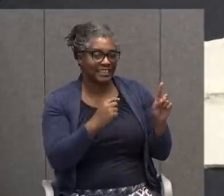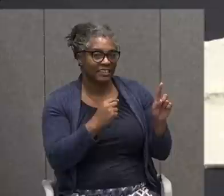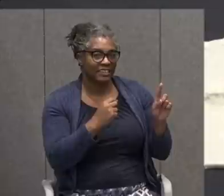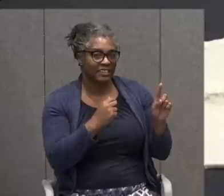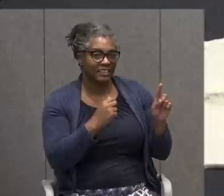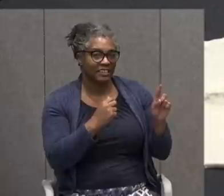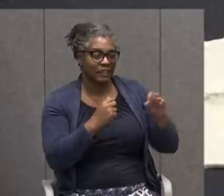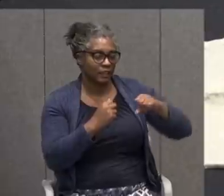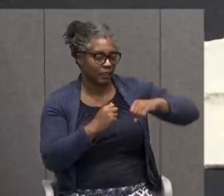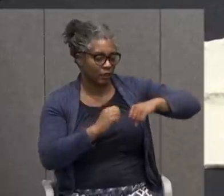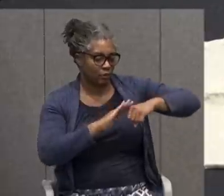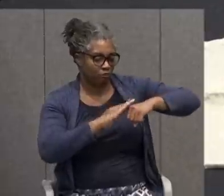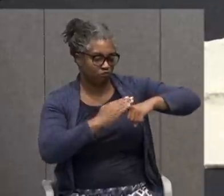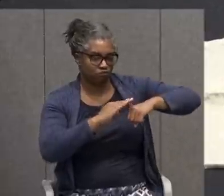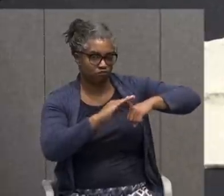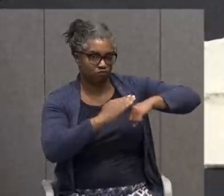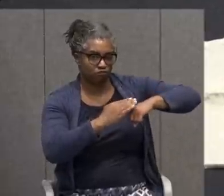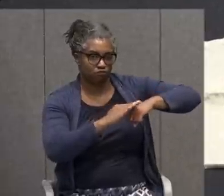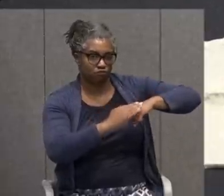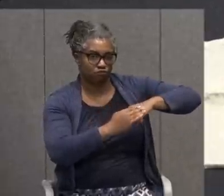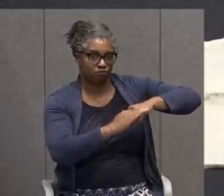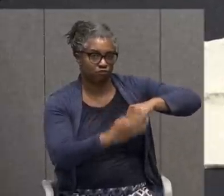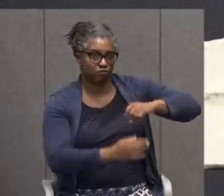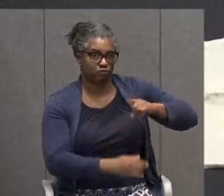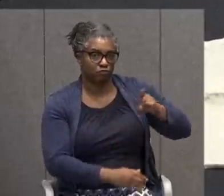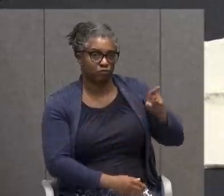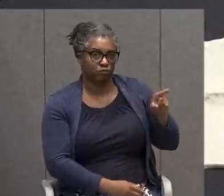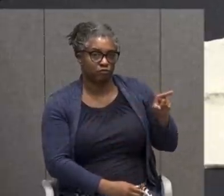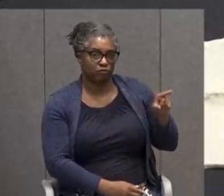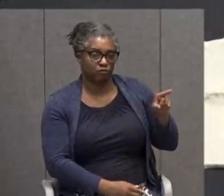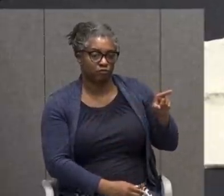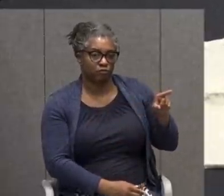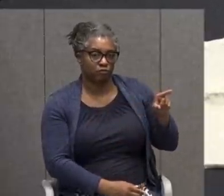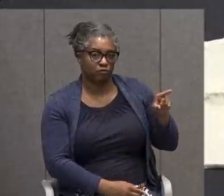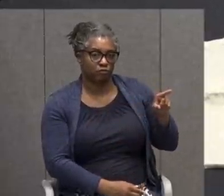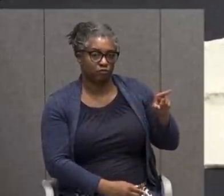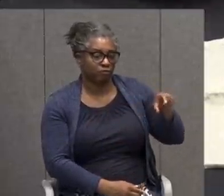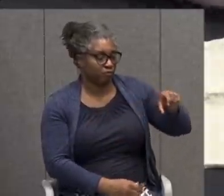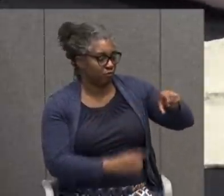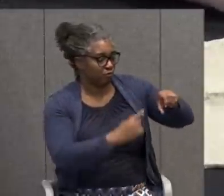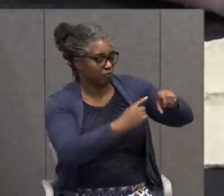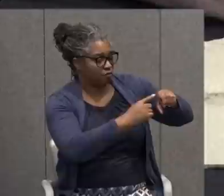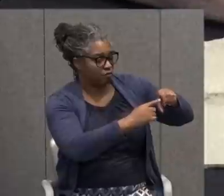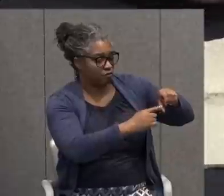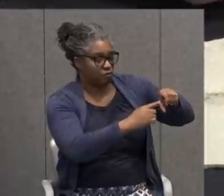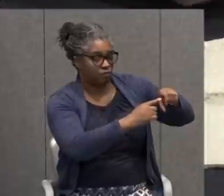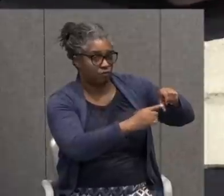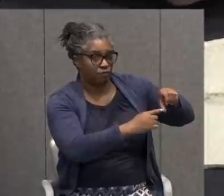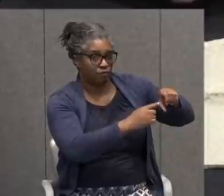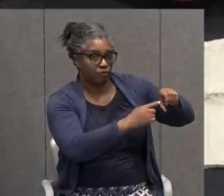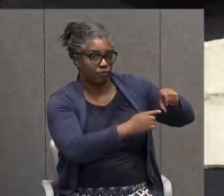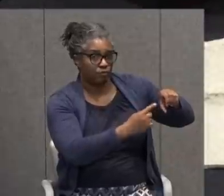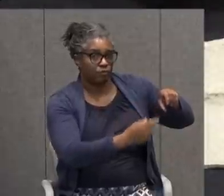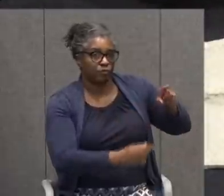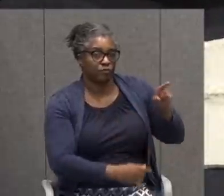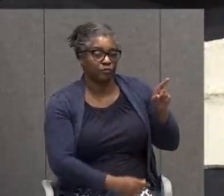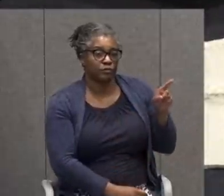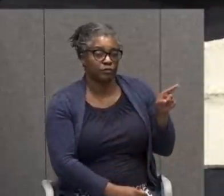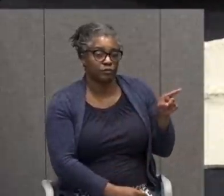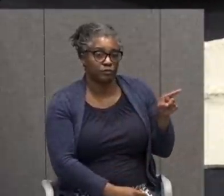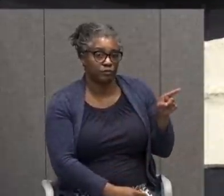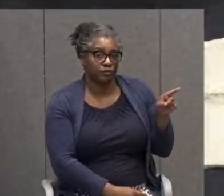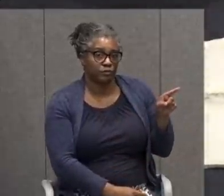one. And then it has the spiral part toward the middle here. And then this one